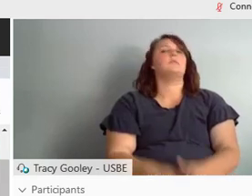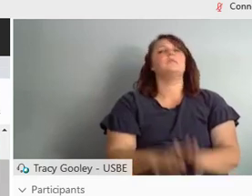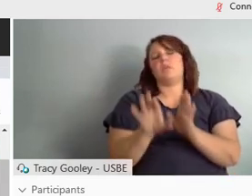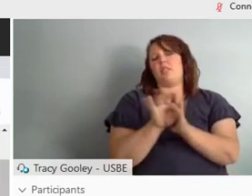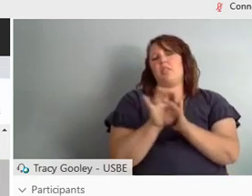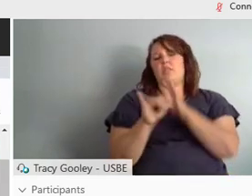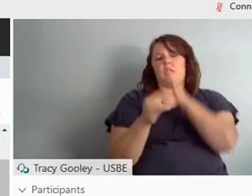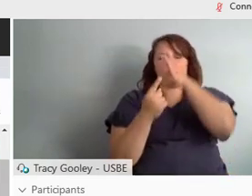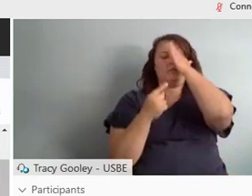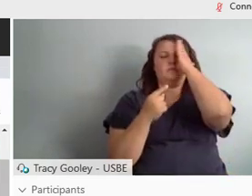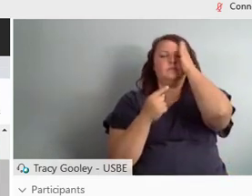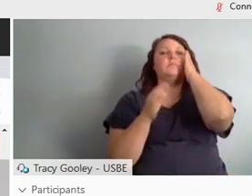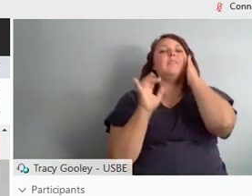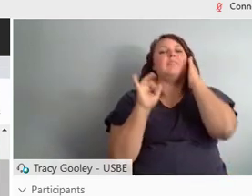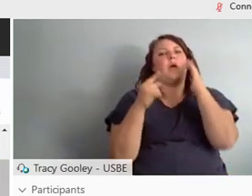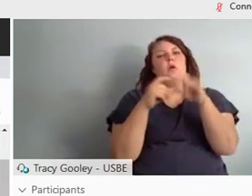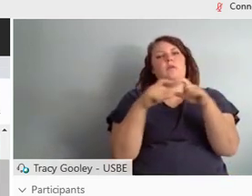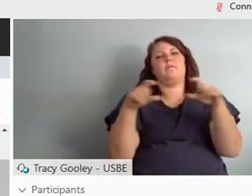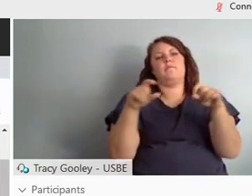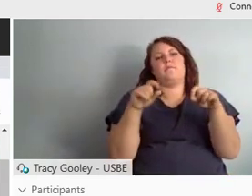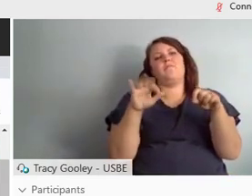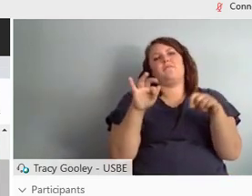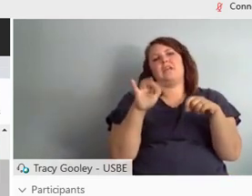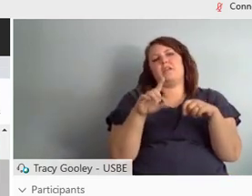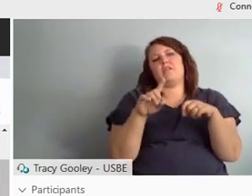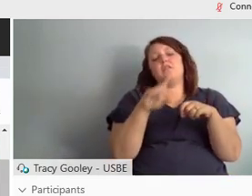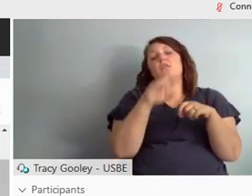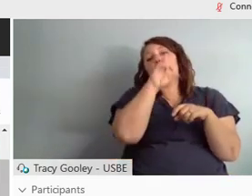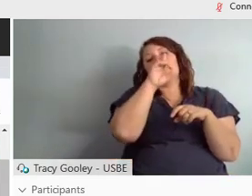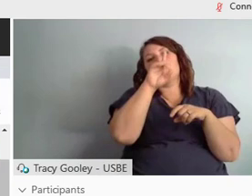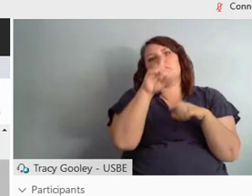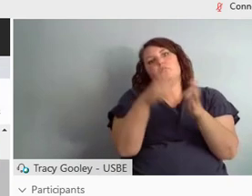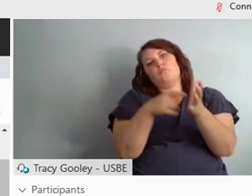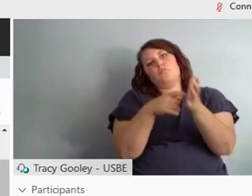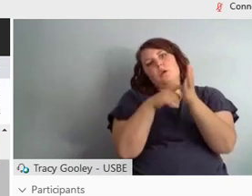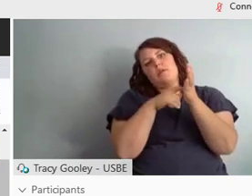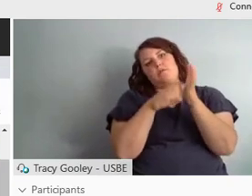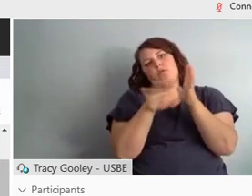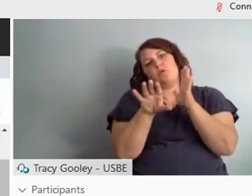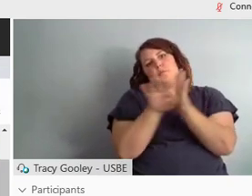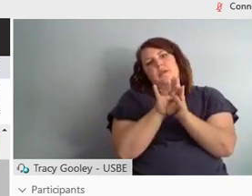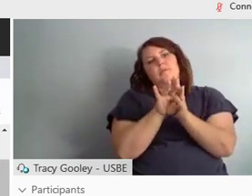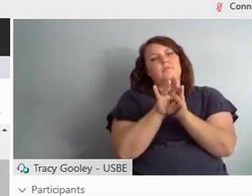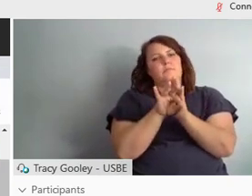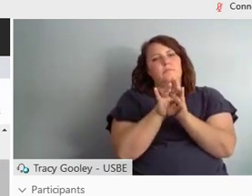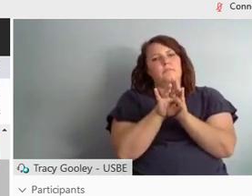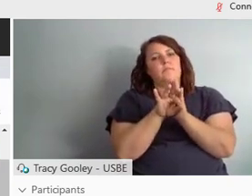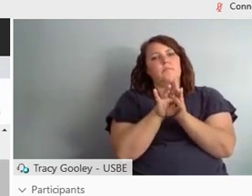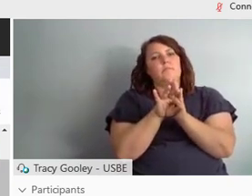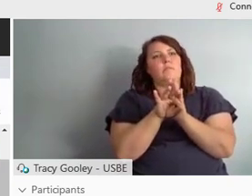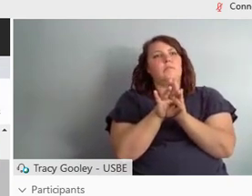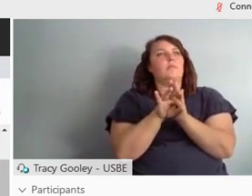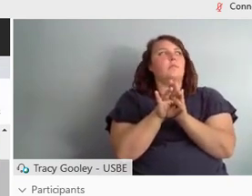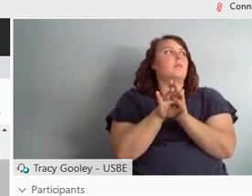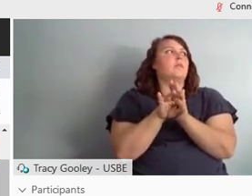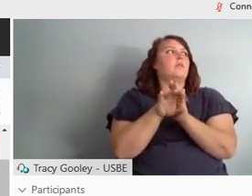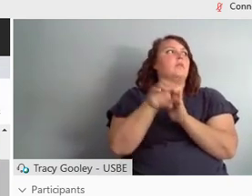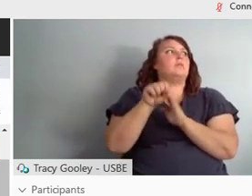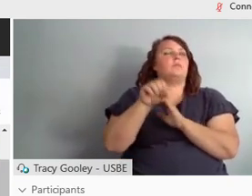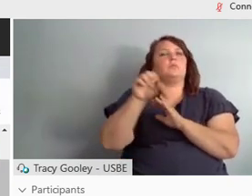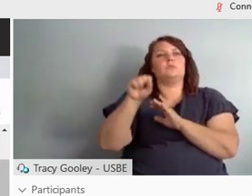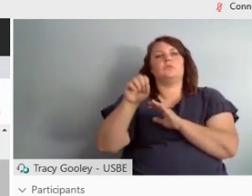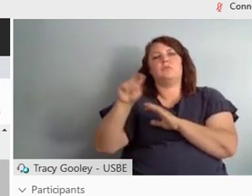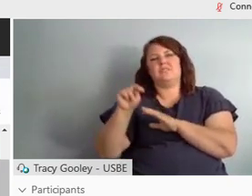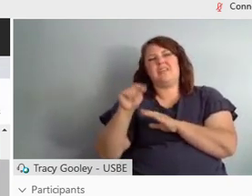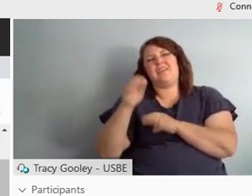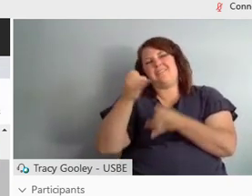select that. This is the one field that is required for you to input down here at the bottom, other than your social security number.